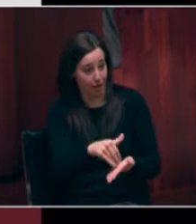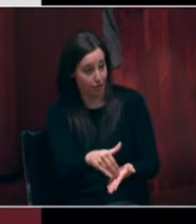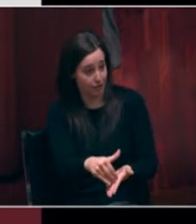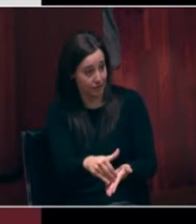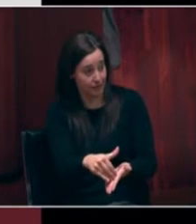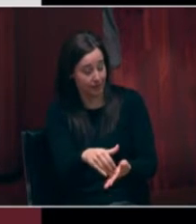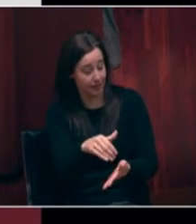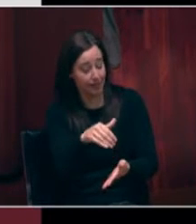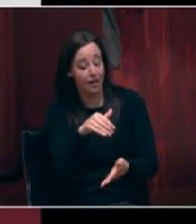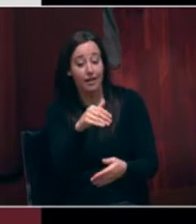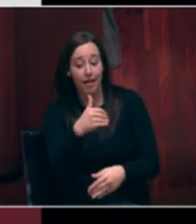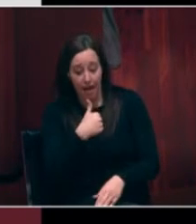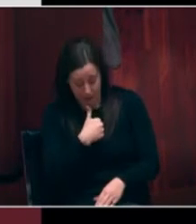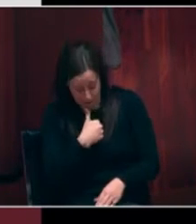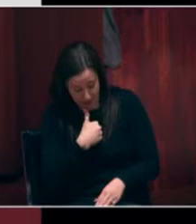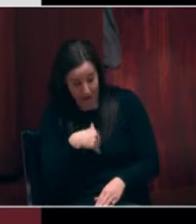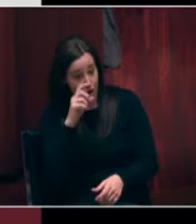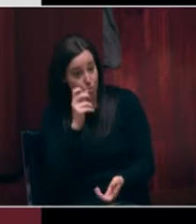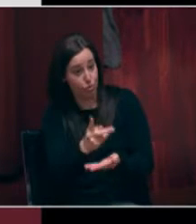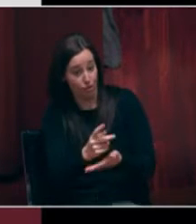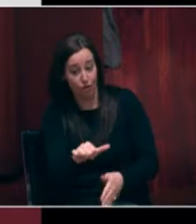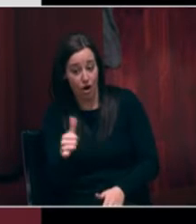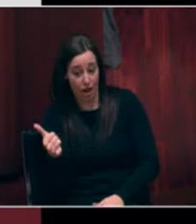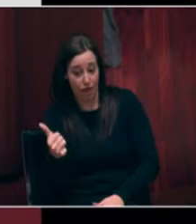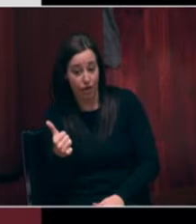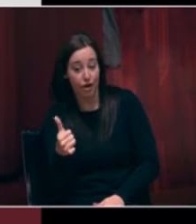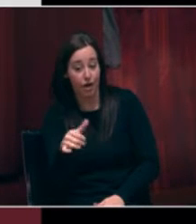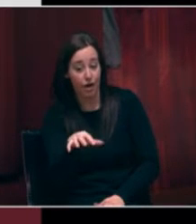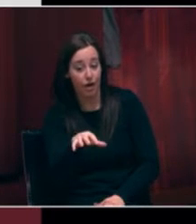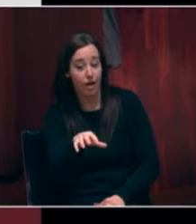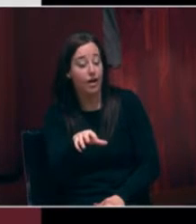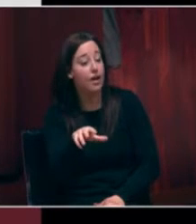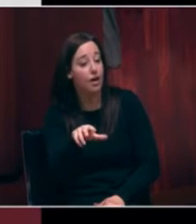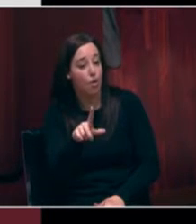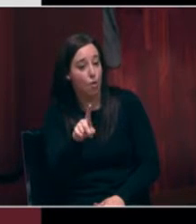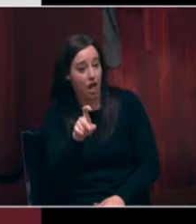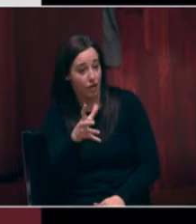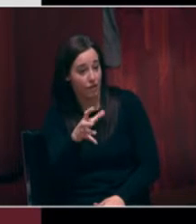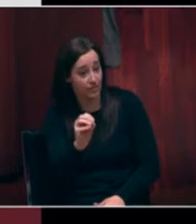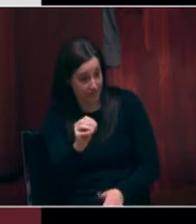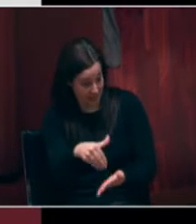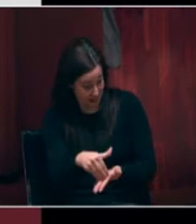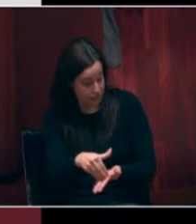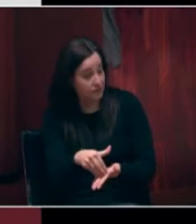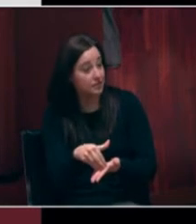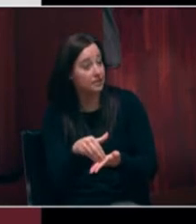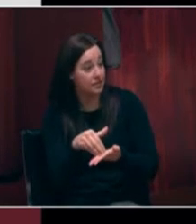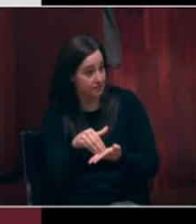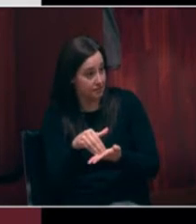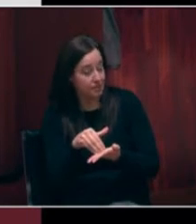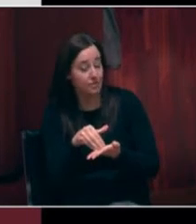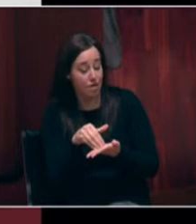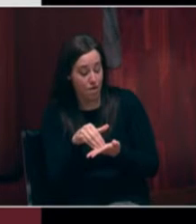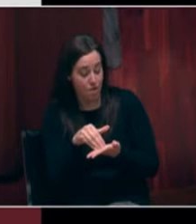another 150,000. This is the end of the FY figures, but they roughly, you know, tick up just a little more here to